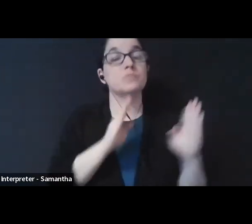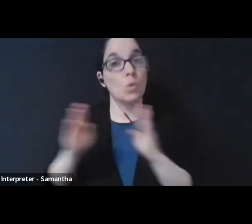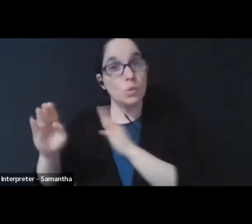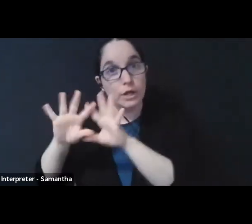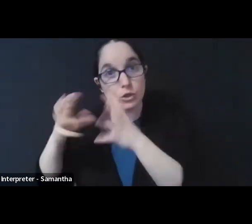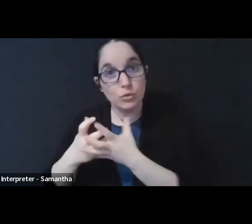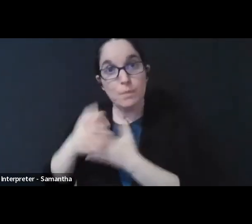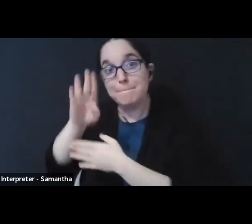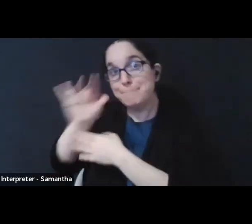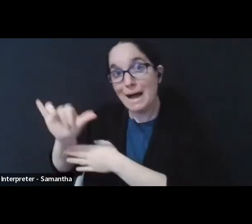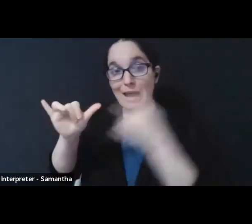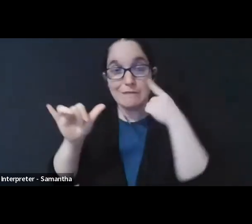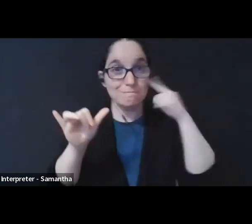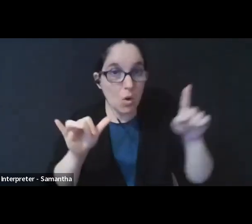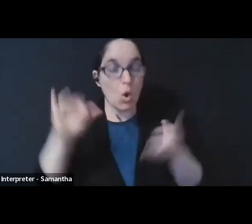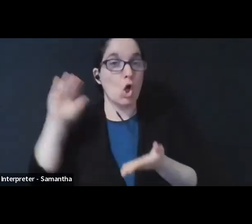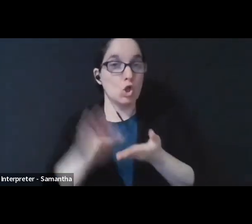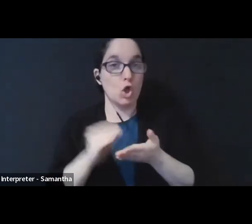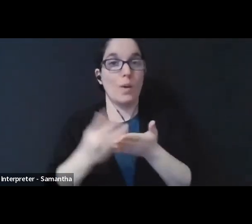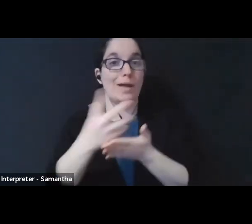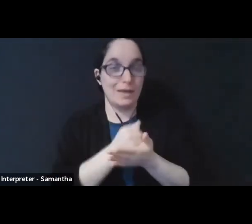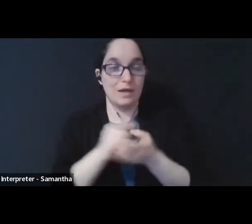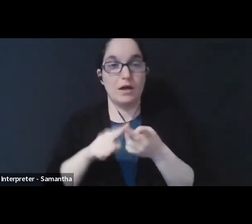for low-income street and survival sex